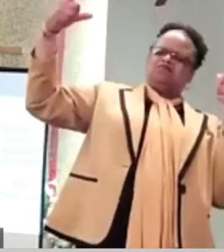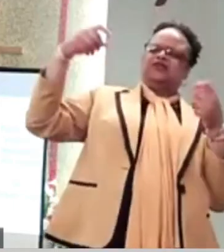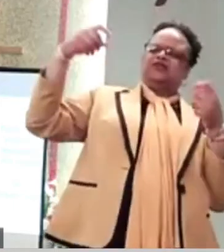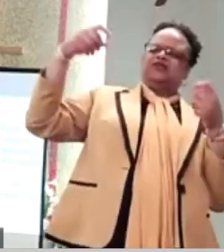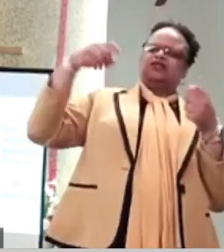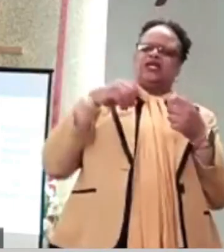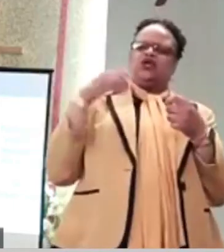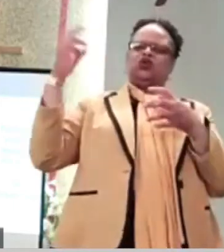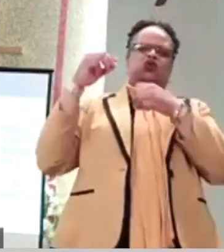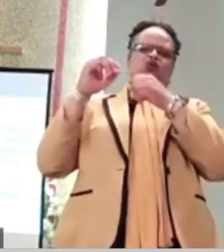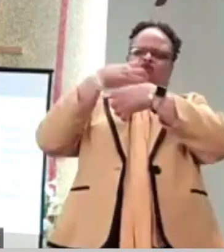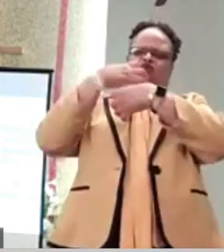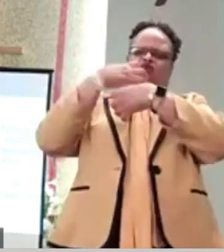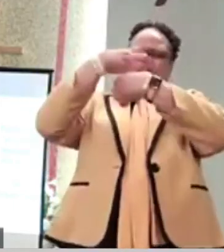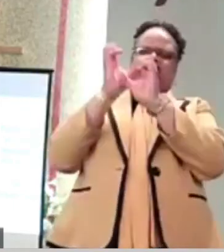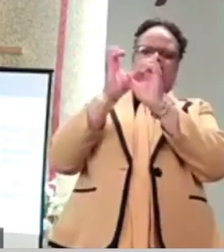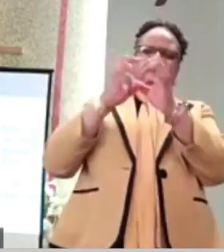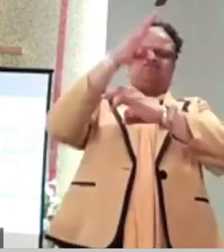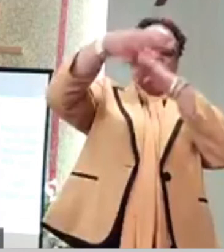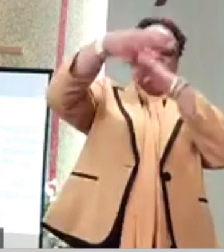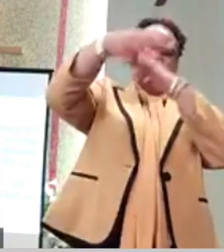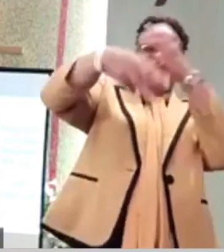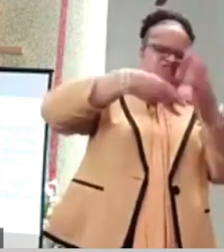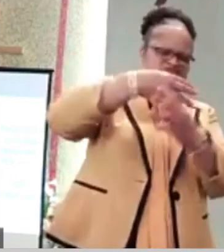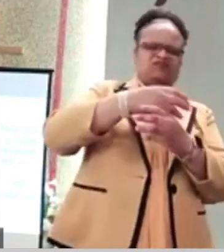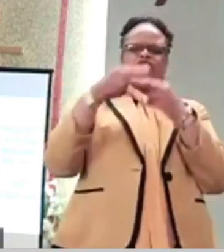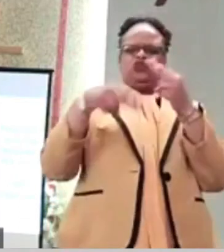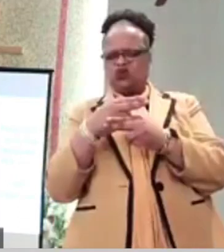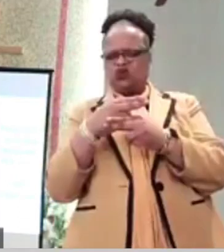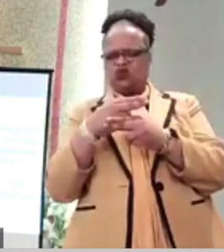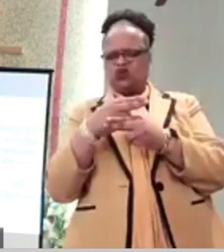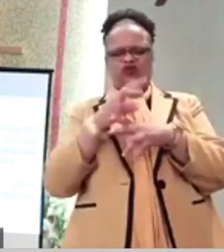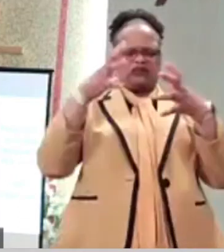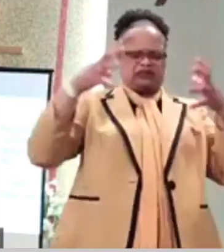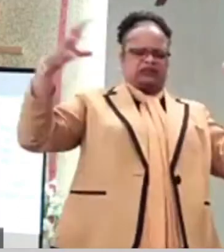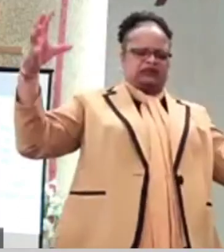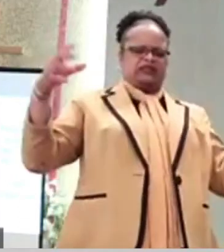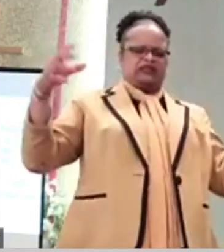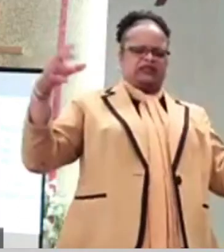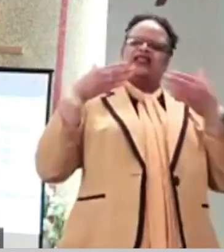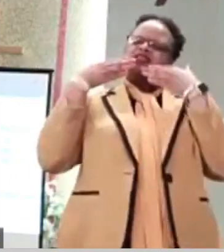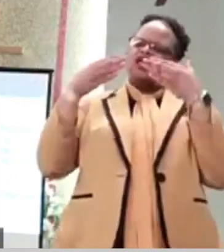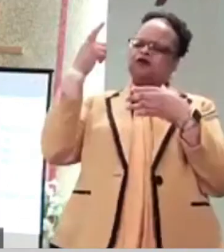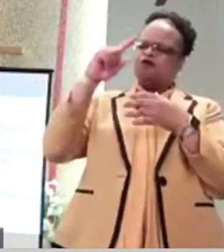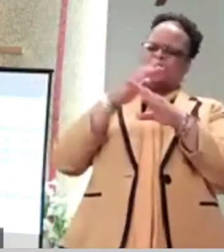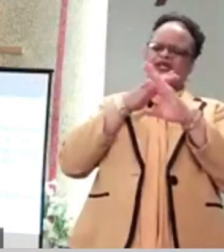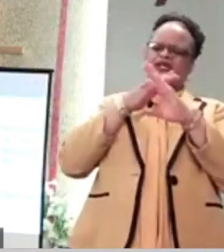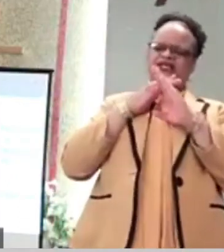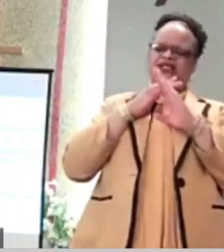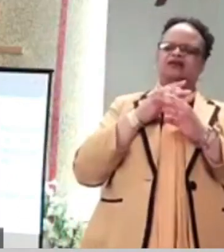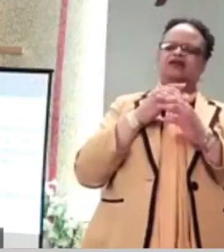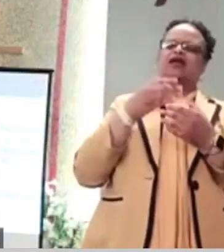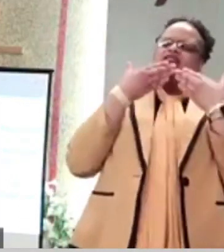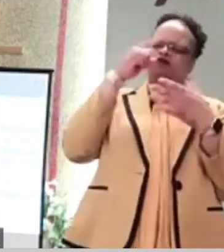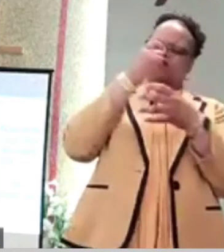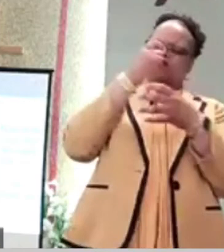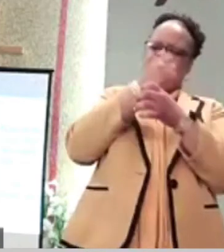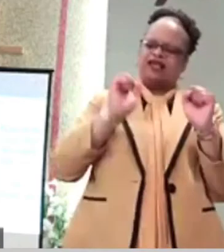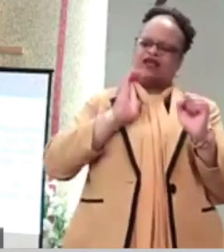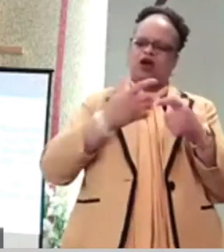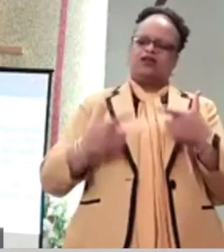galaxies, and how, Father, you protect us, you watch over our lives. We thank you for sending the Christ. We just ask, God, as we partake of this